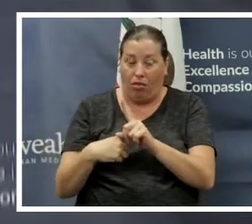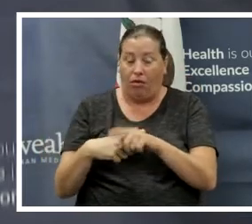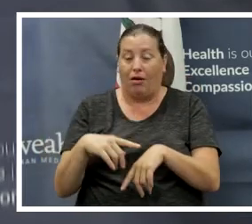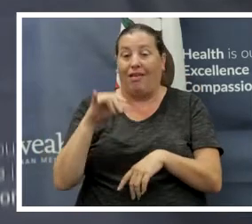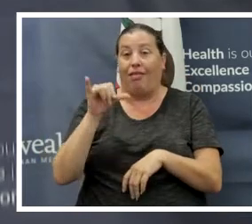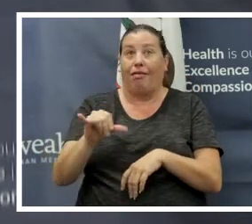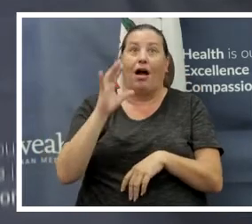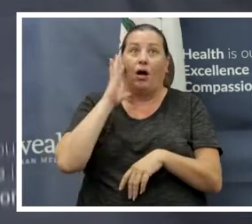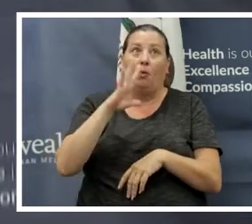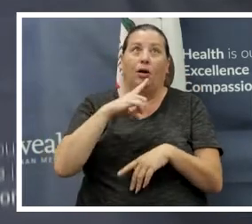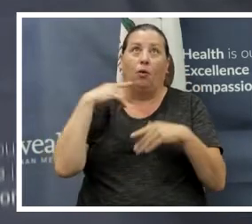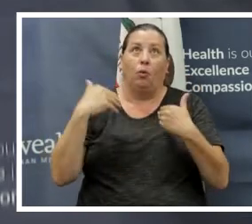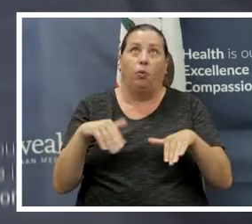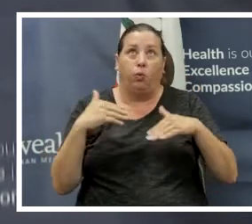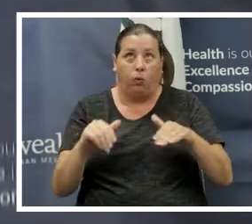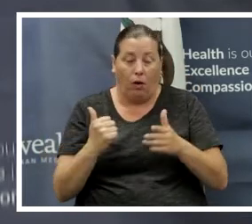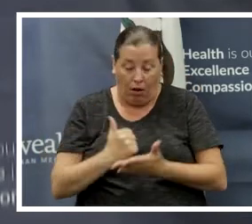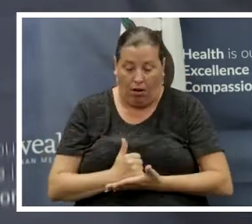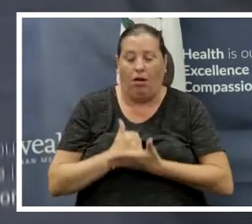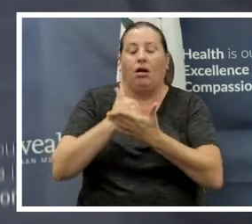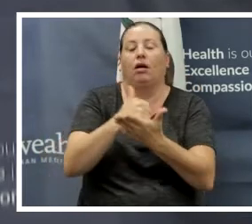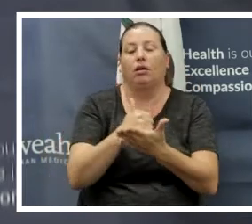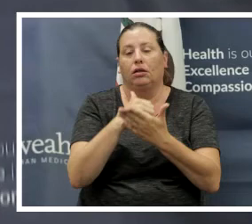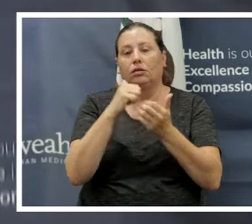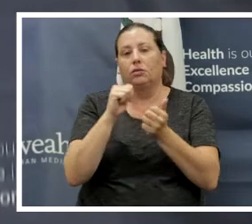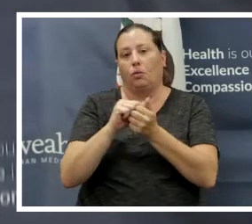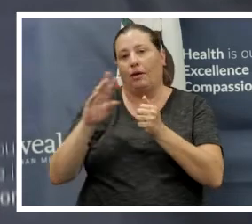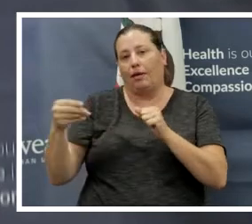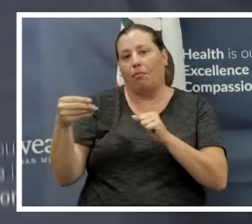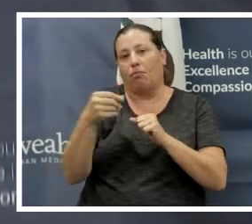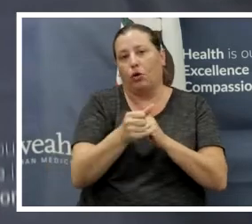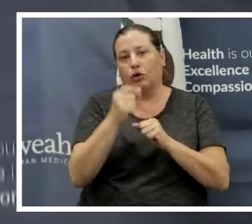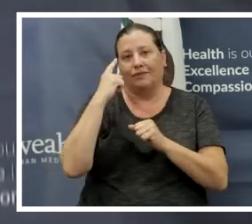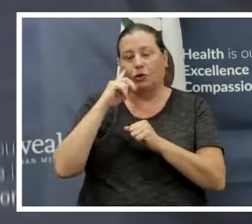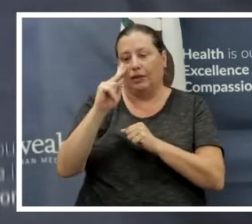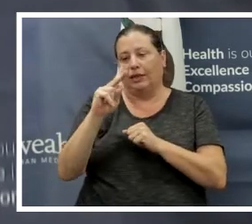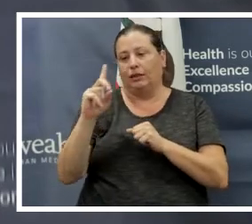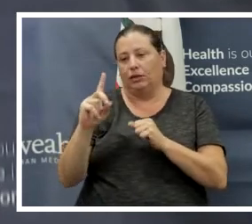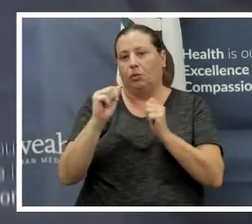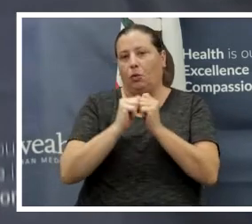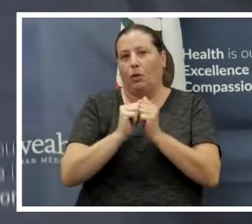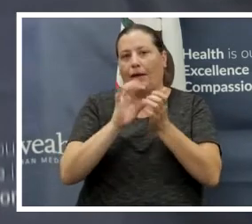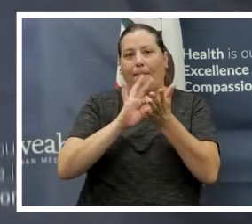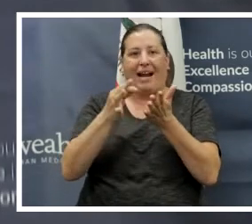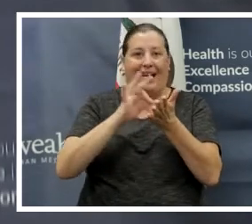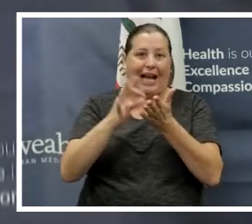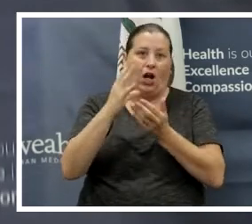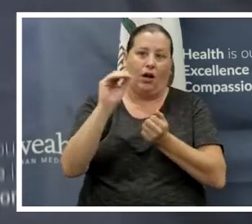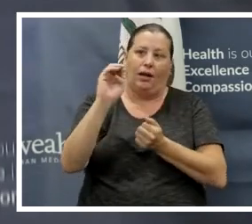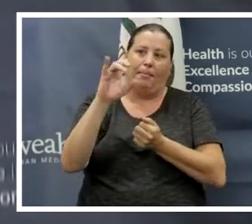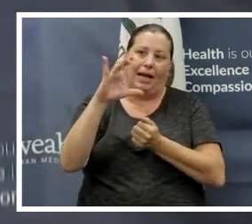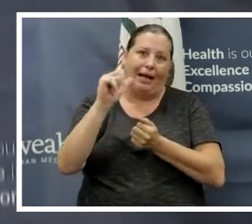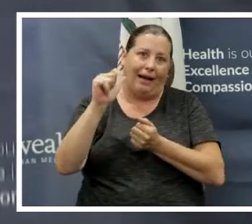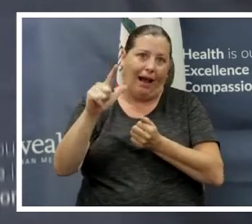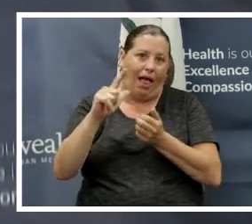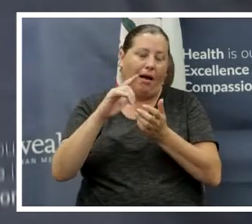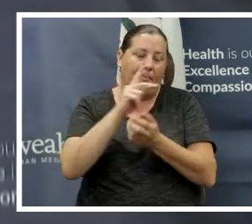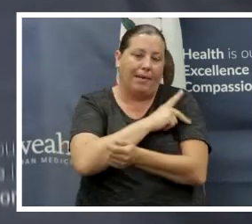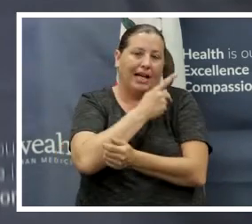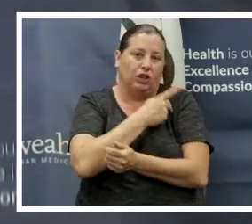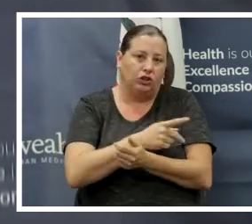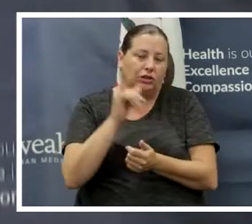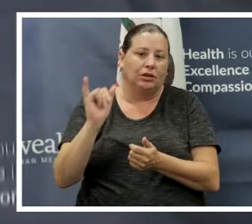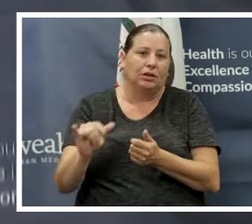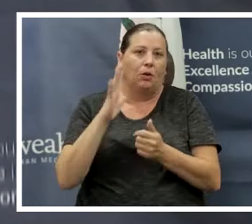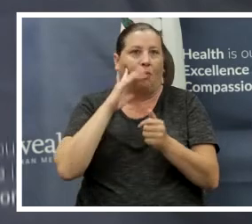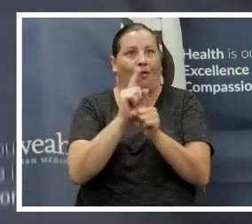the reimbursement that comes to Kaweah Delta for taking care of Medicare and Medi-Cal patients, which is then used to help recruit